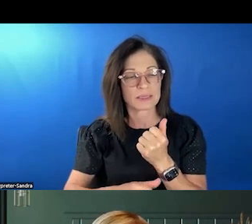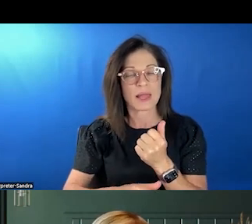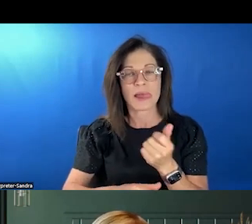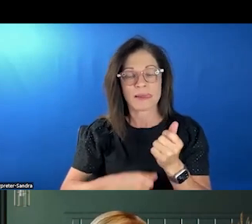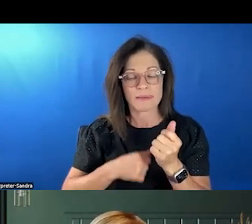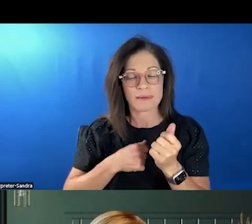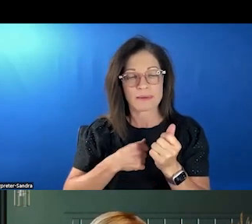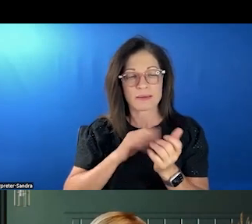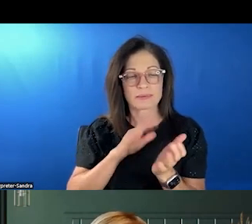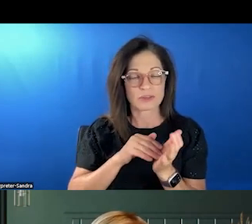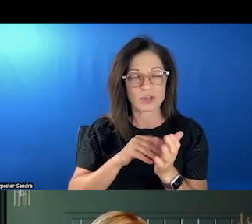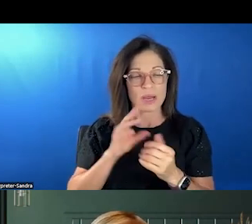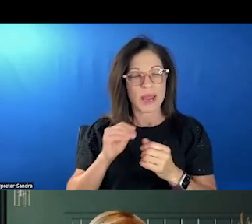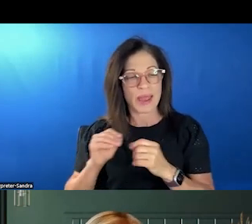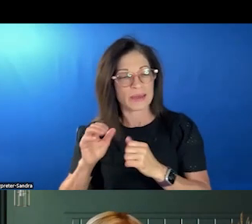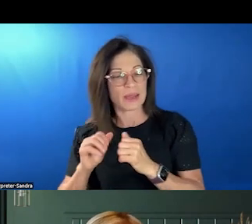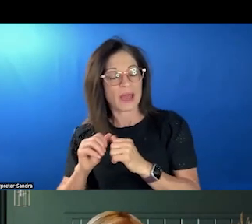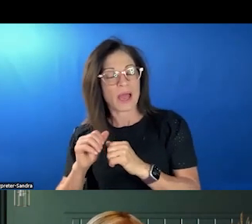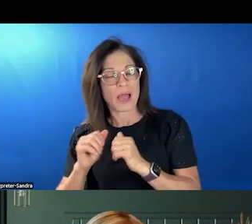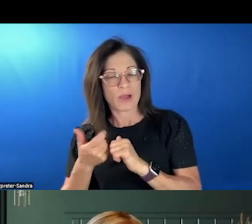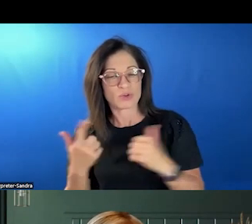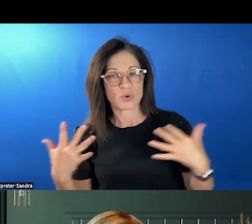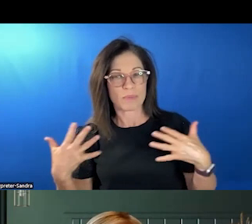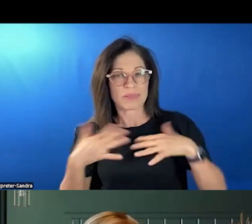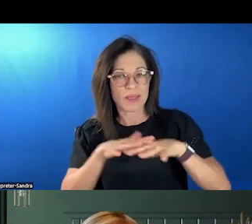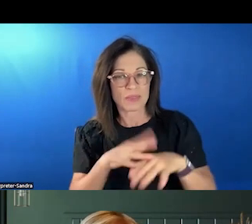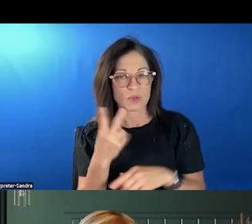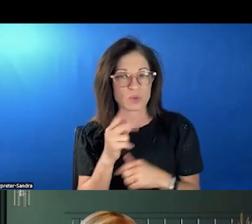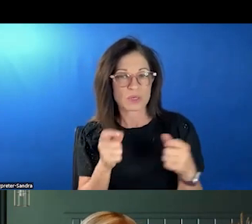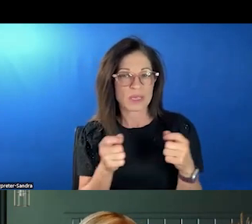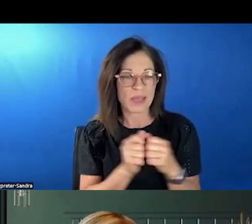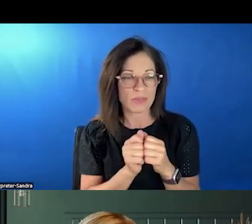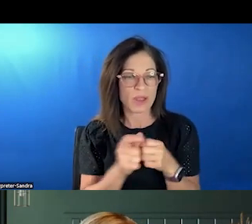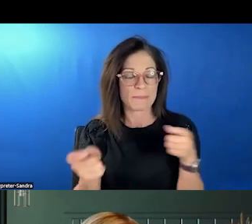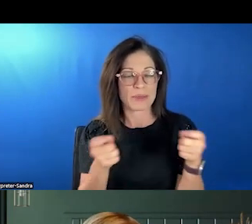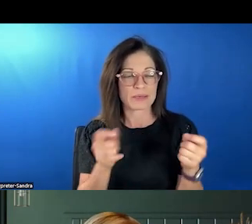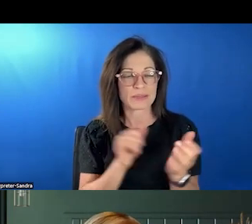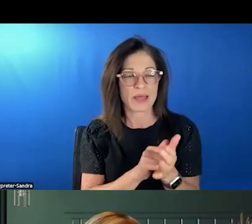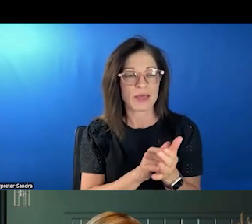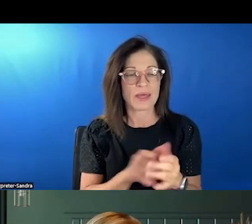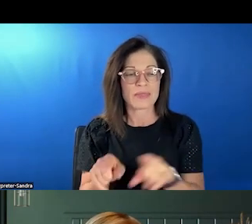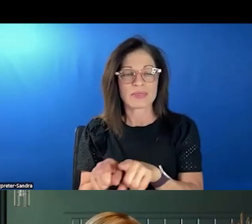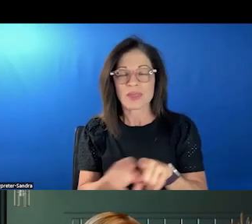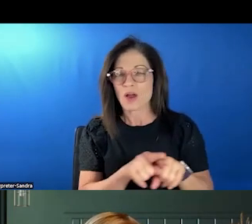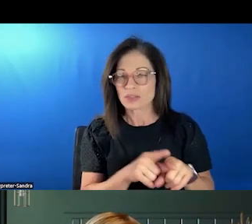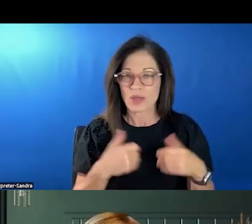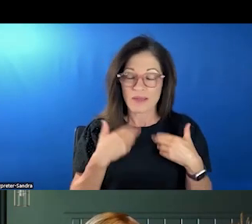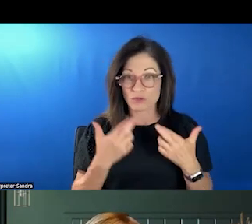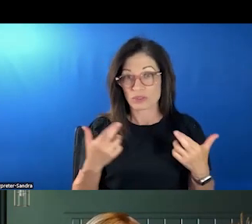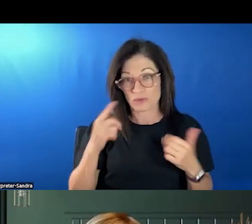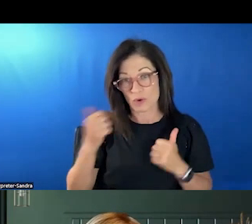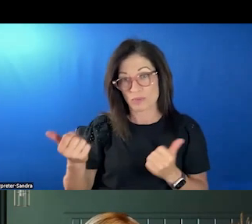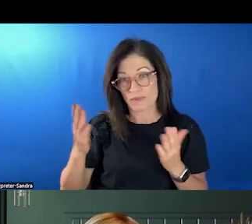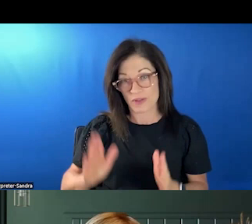how to blend the two together and how to plan and manage that. And then there are resources for providers who